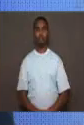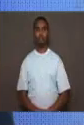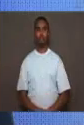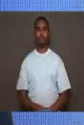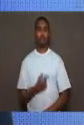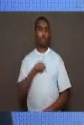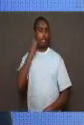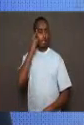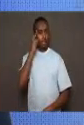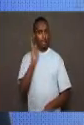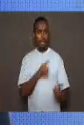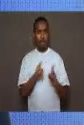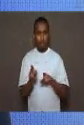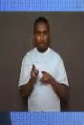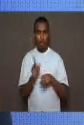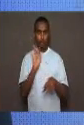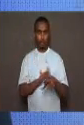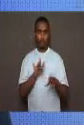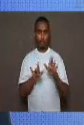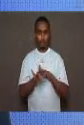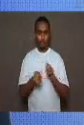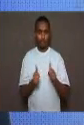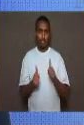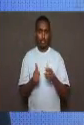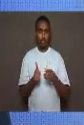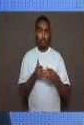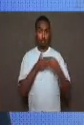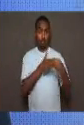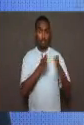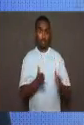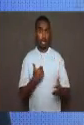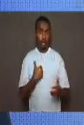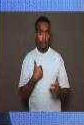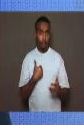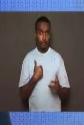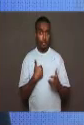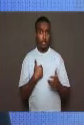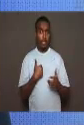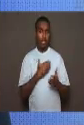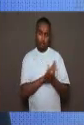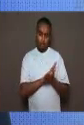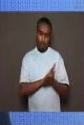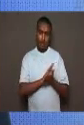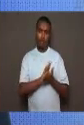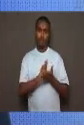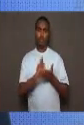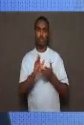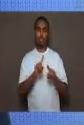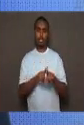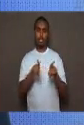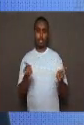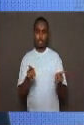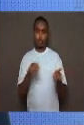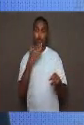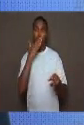will think about the contexts in which there are leaders and consider the qualities that distinguish a